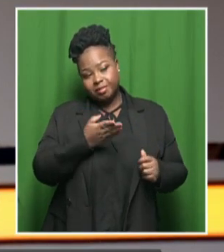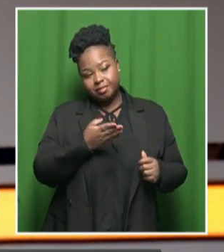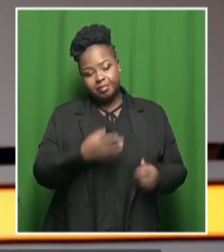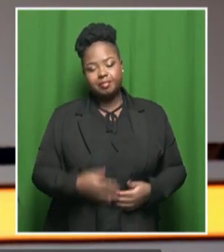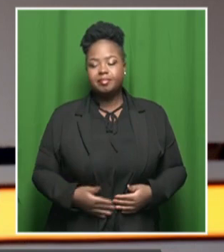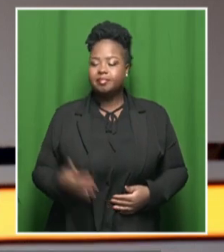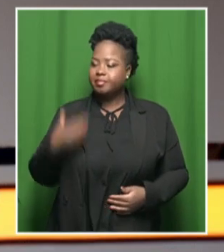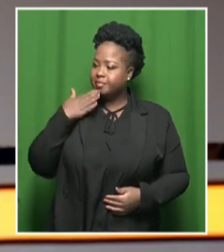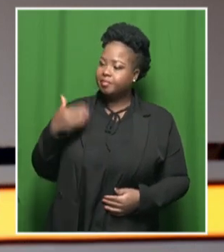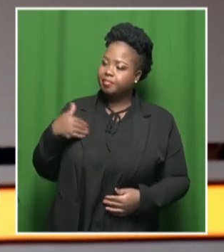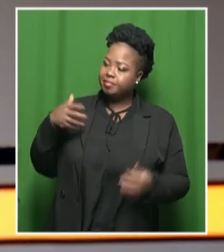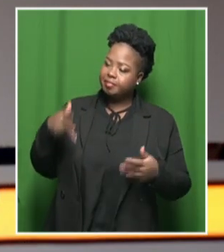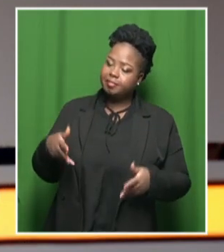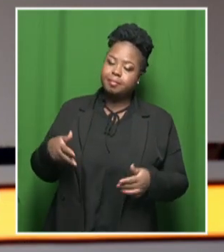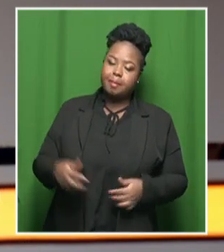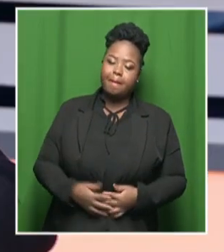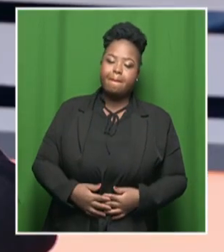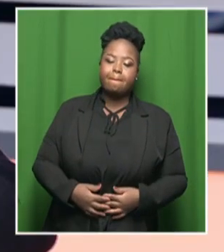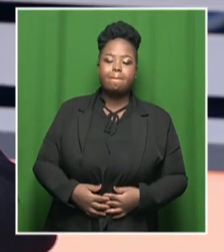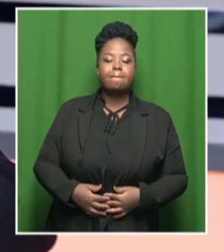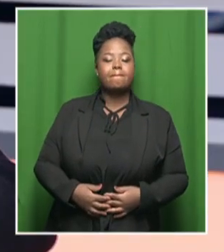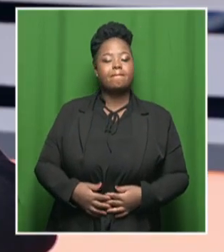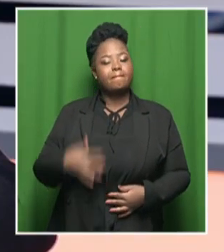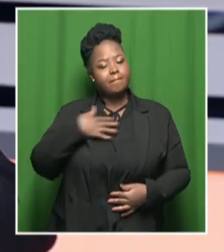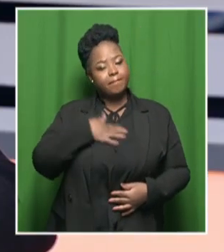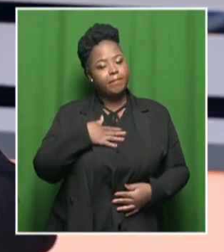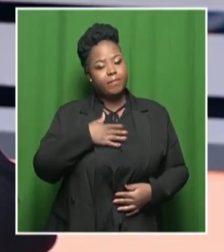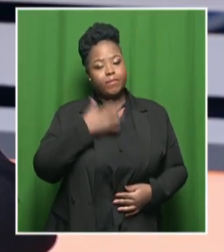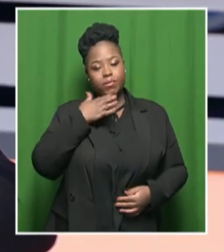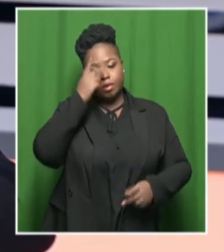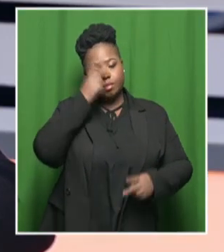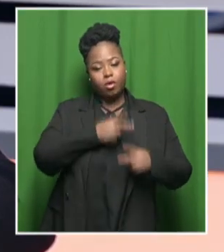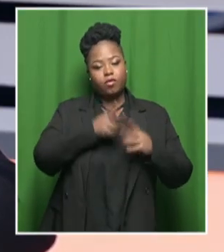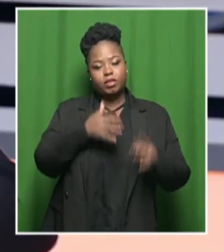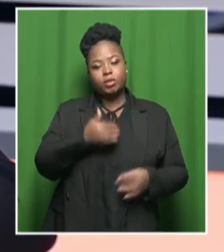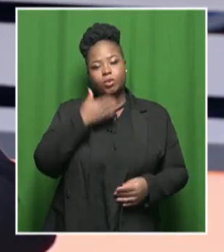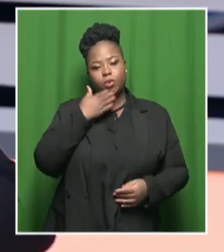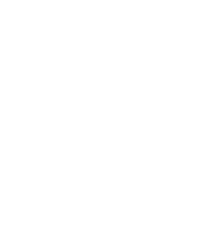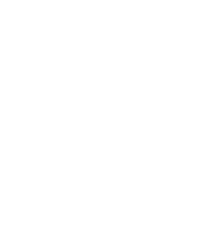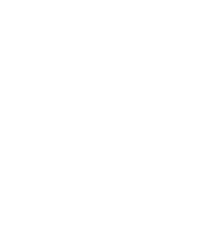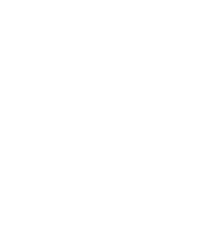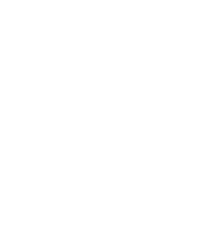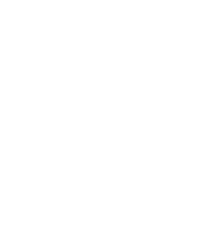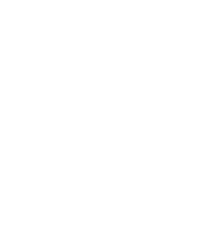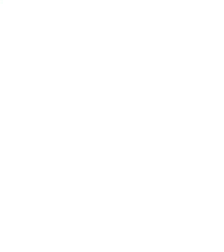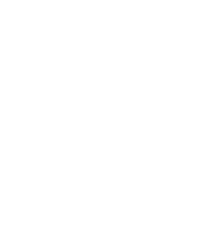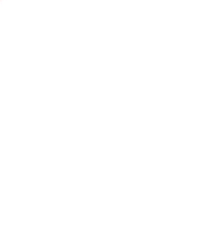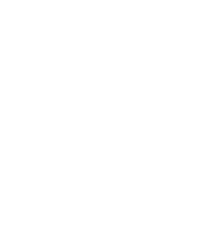again for having me on your program. It's an absolute pleasure. That's Professor Abdoulaye Bathily.